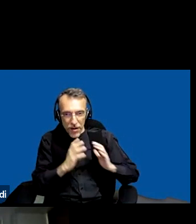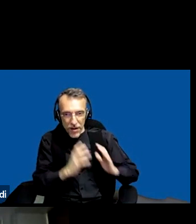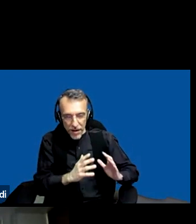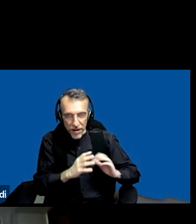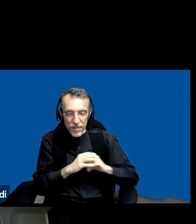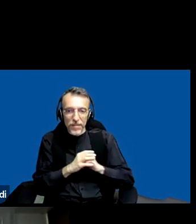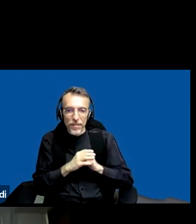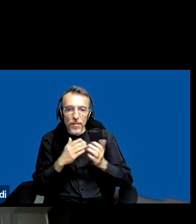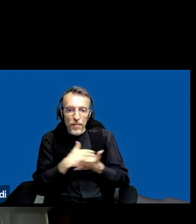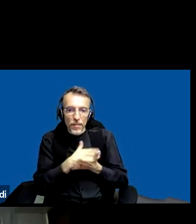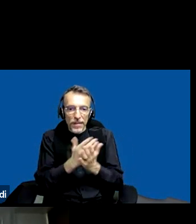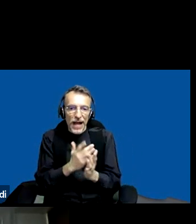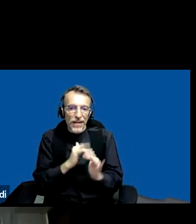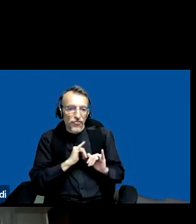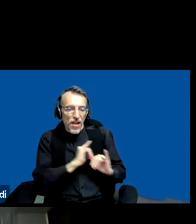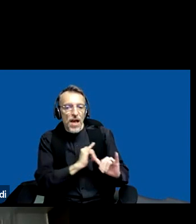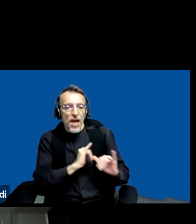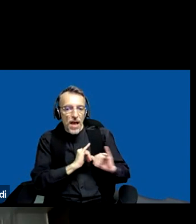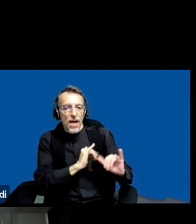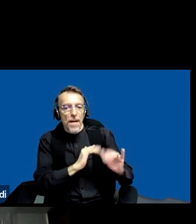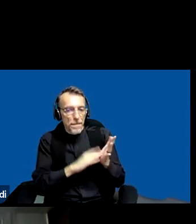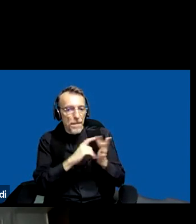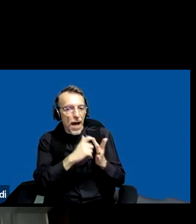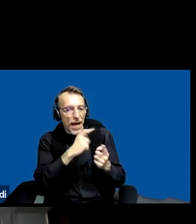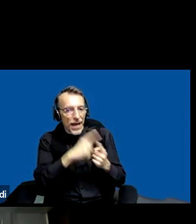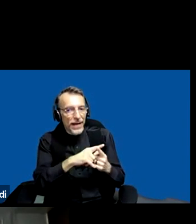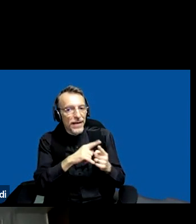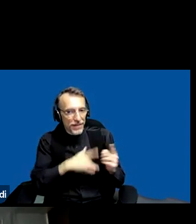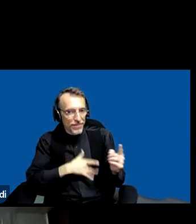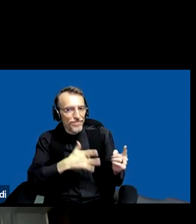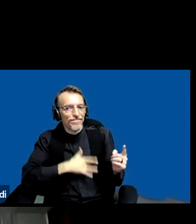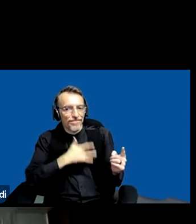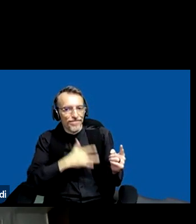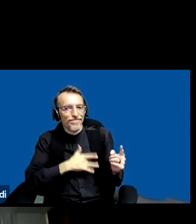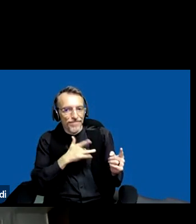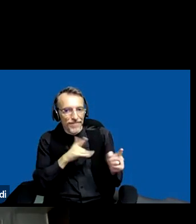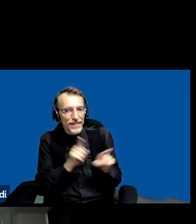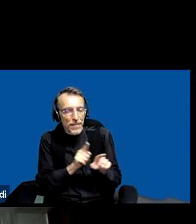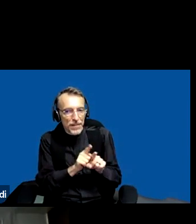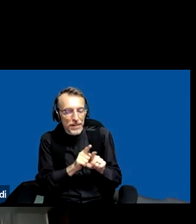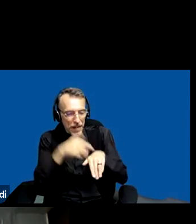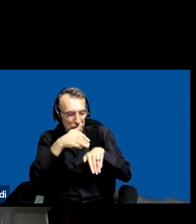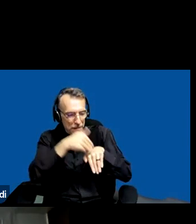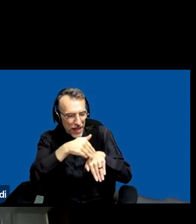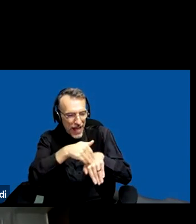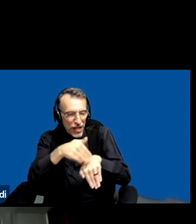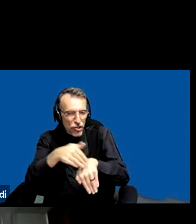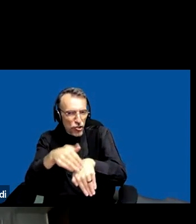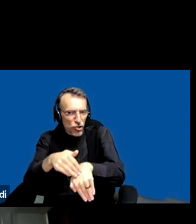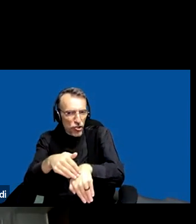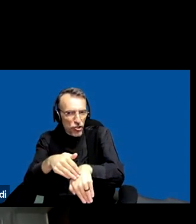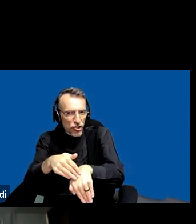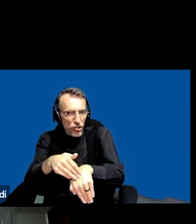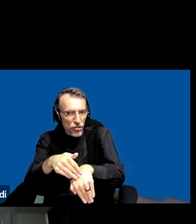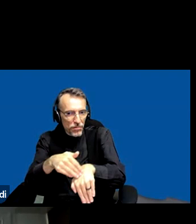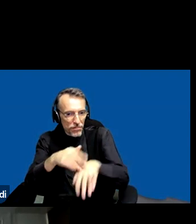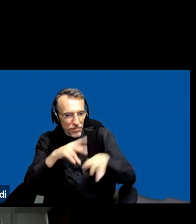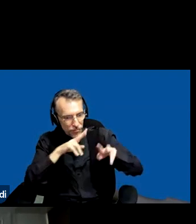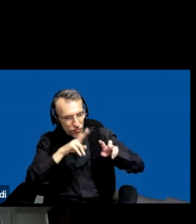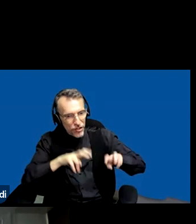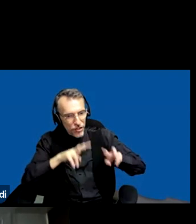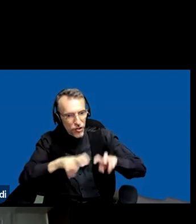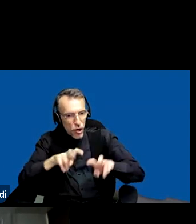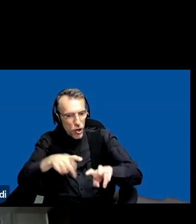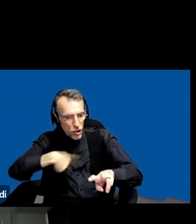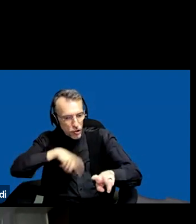share the sentiment of Mike's argument around, well, what are the implications of, you know, the kind of research that we